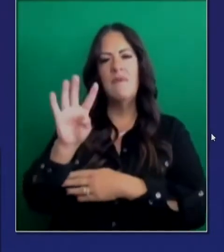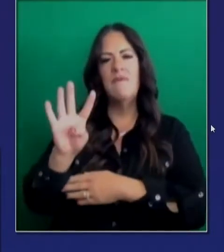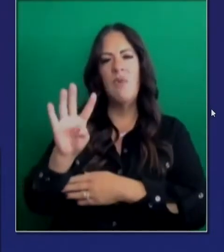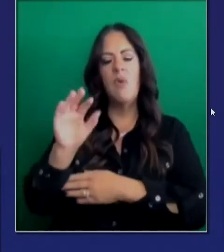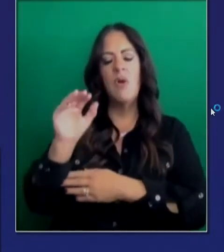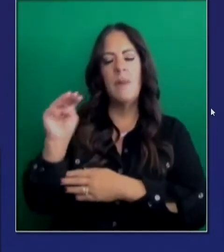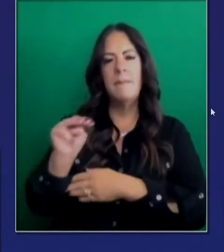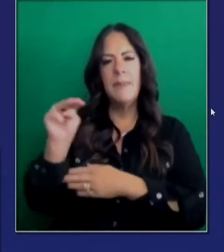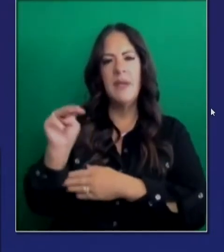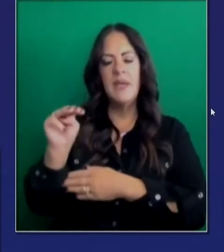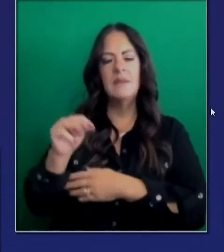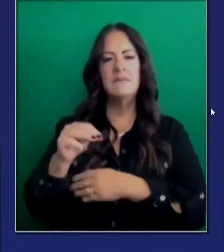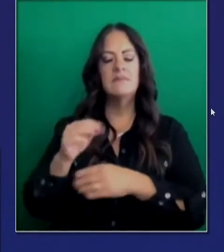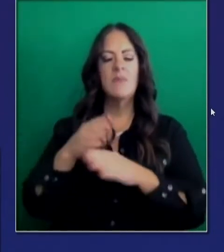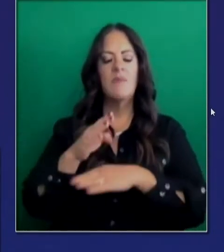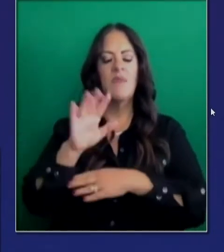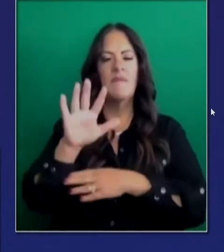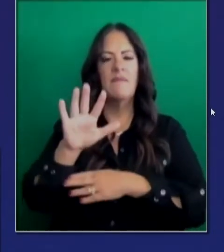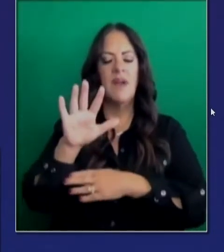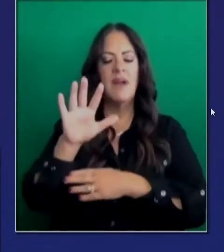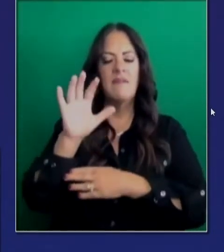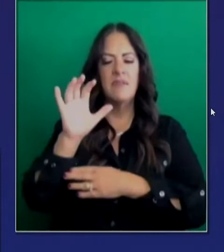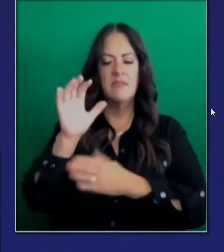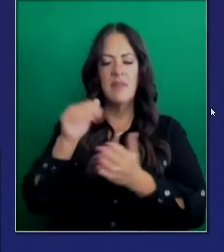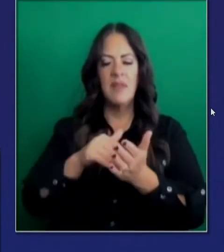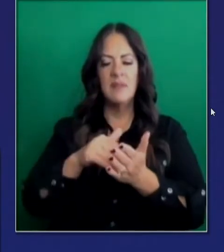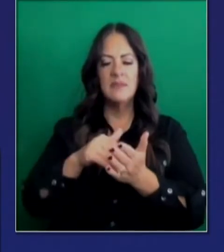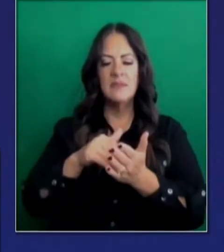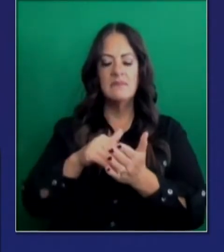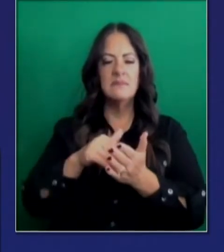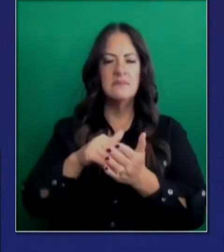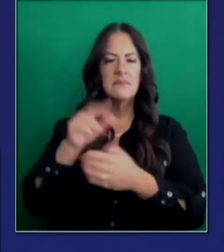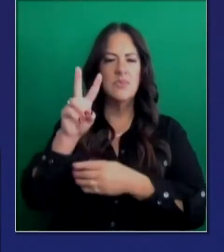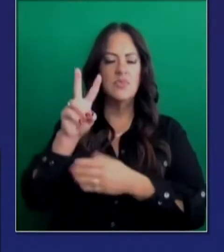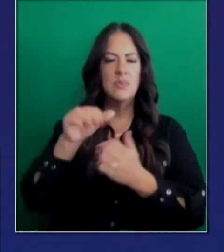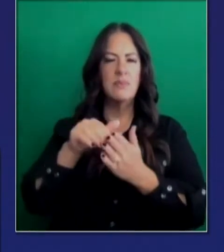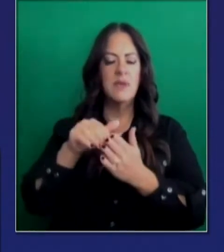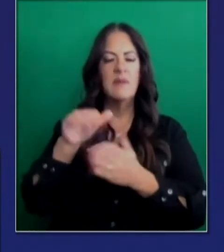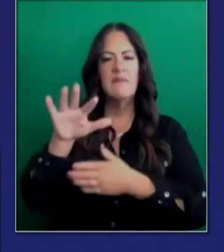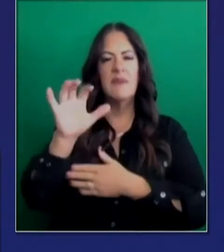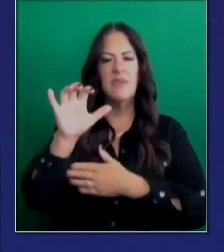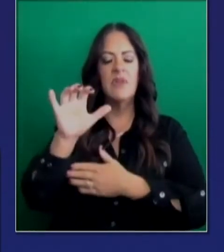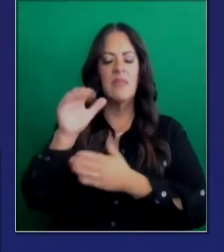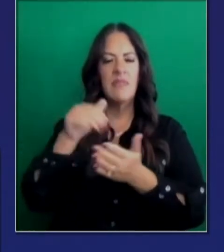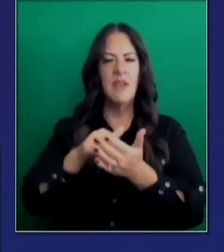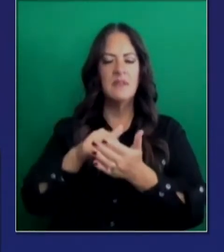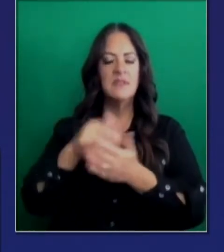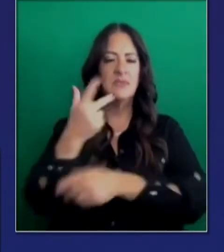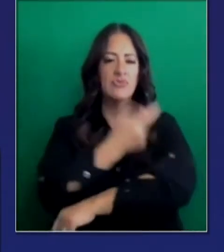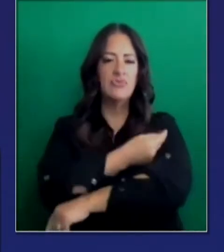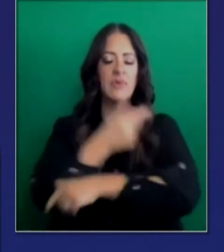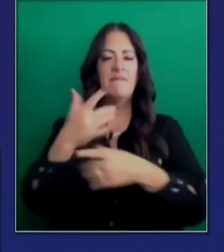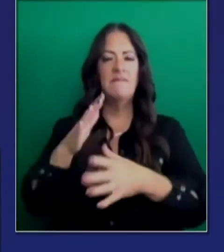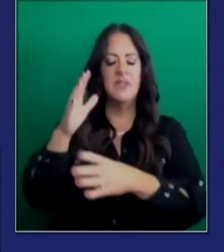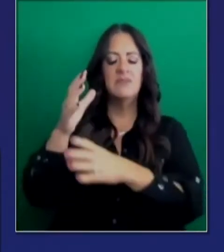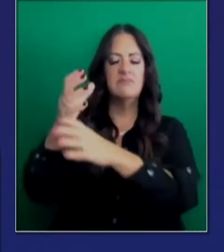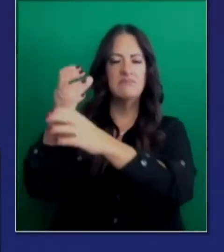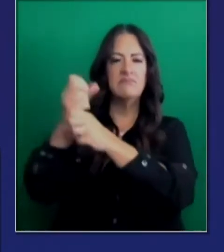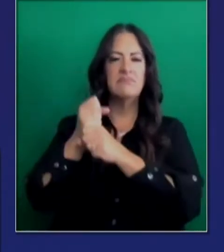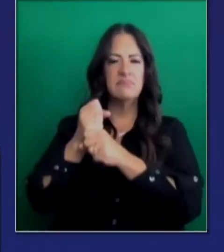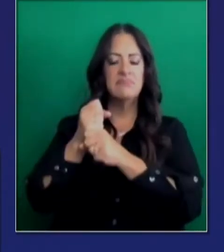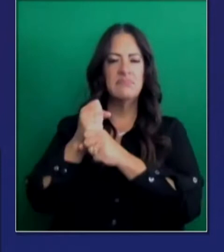doses we are we've received to date, and getting close to 800,000 that have been